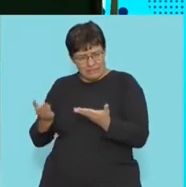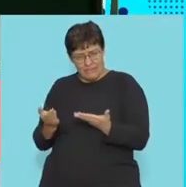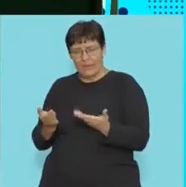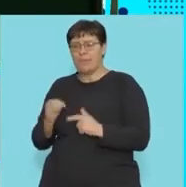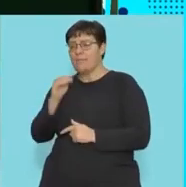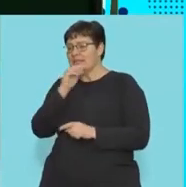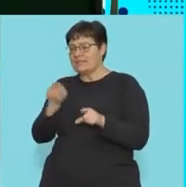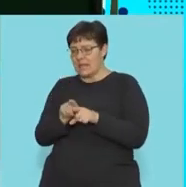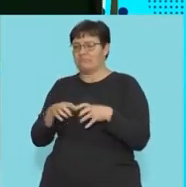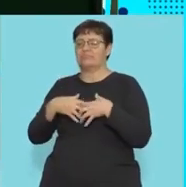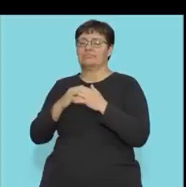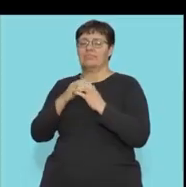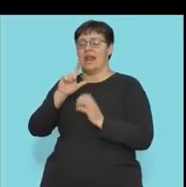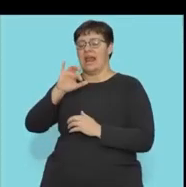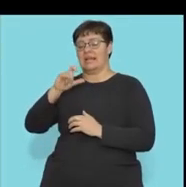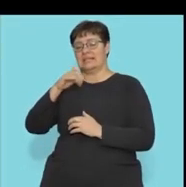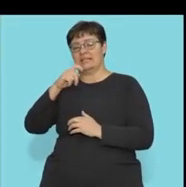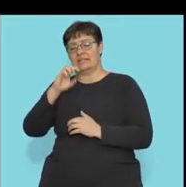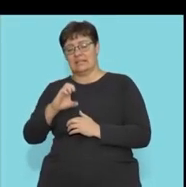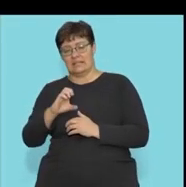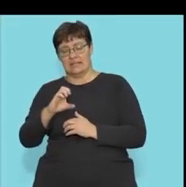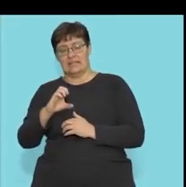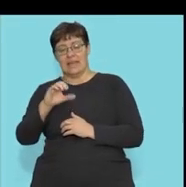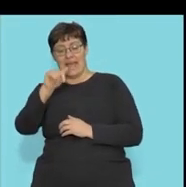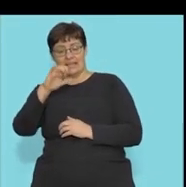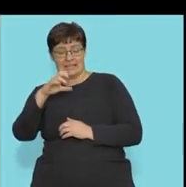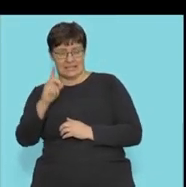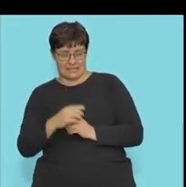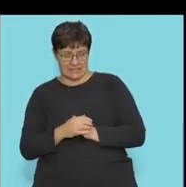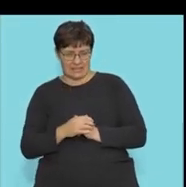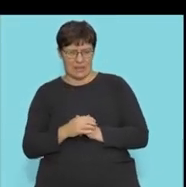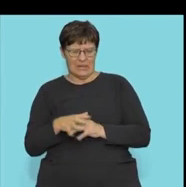also produces what we refer to as lactic acid. And that is the